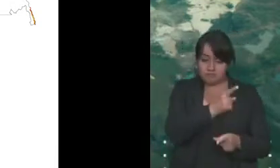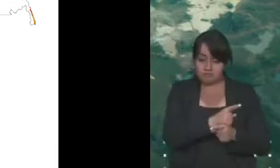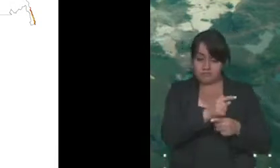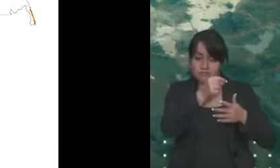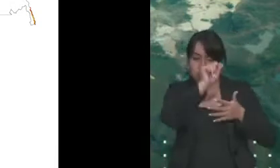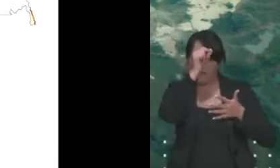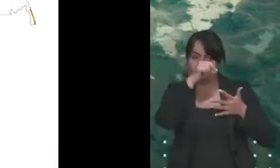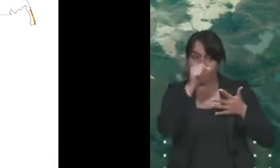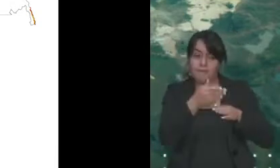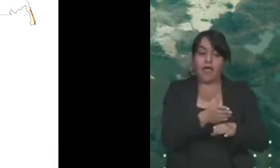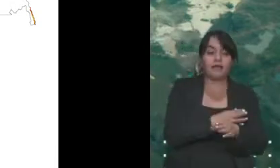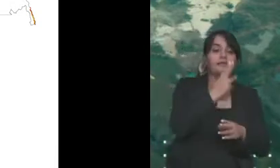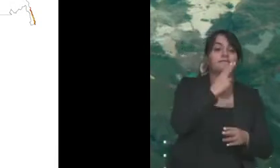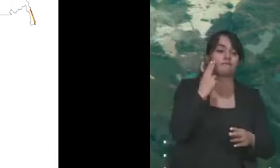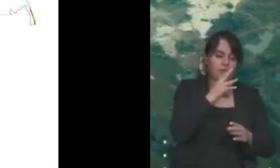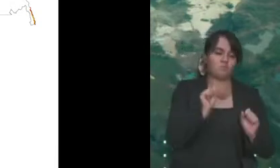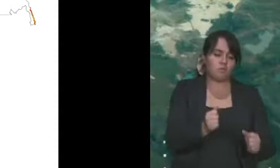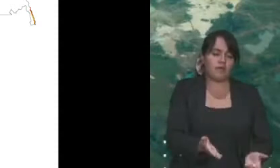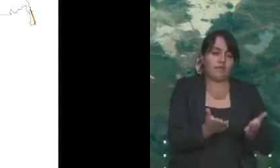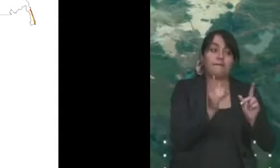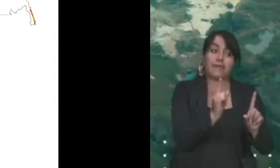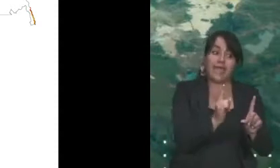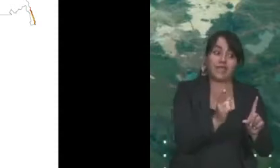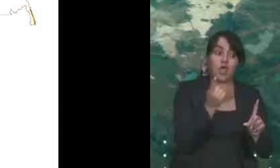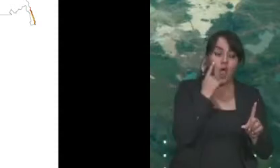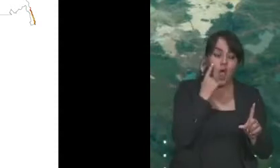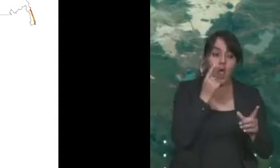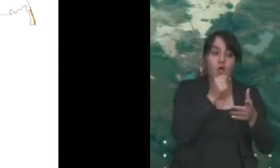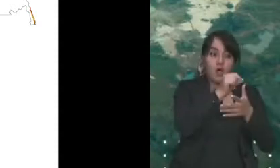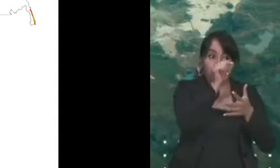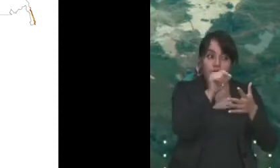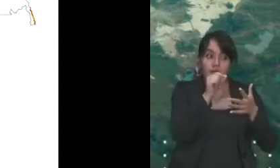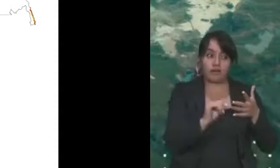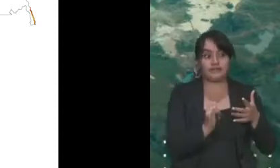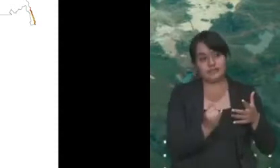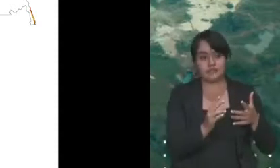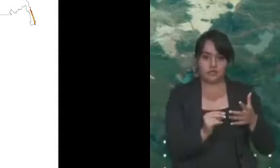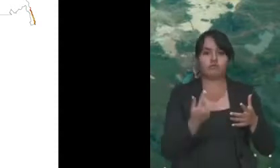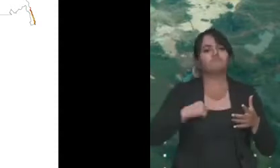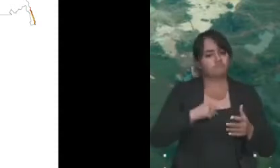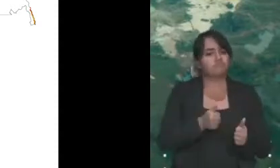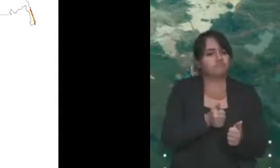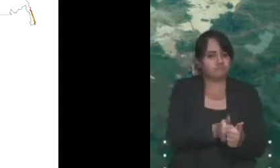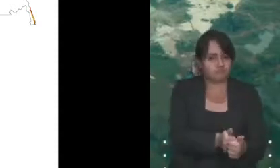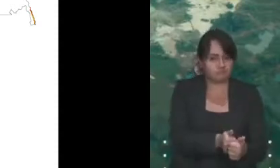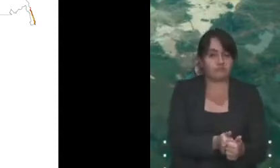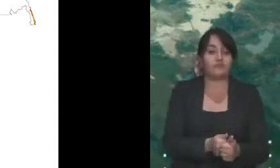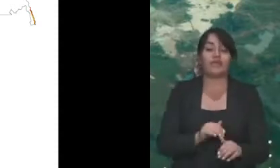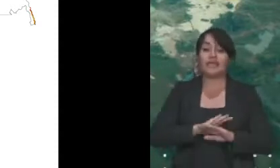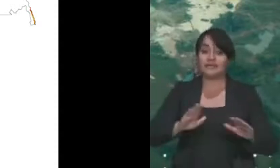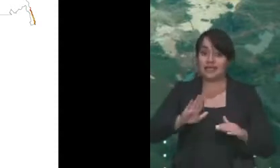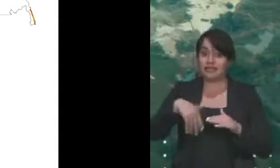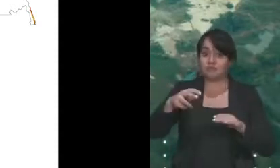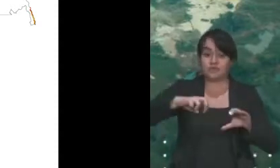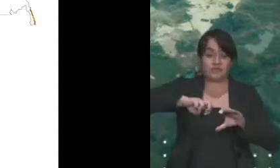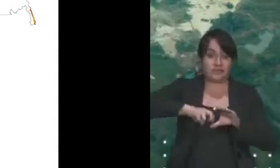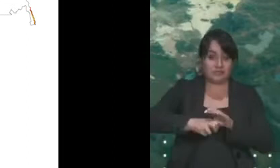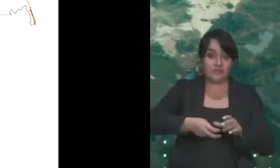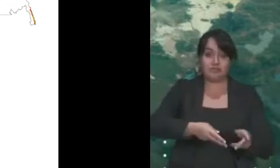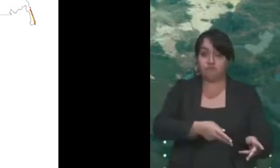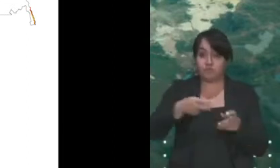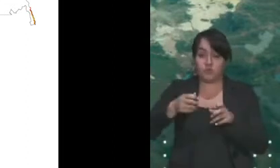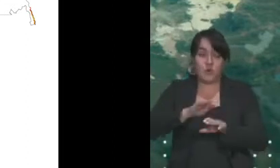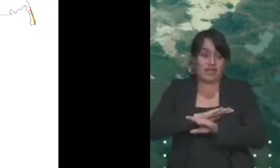the requirements so the commitments are fulfilled. And they have to, once exploitation is finished, to